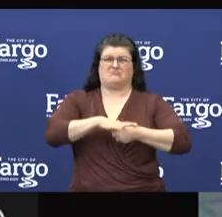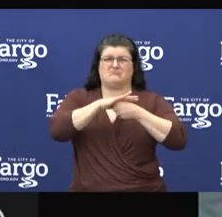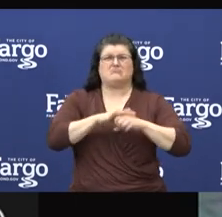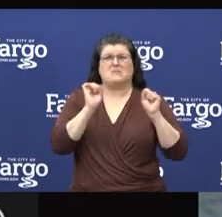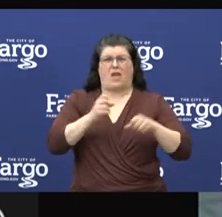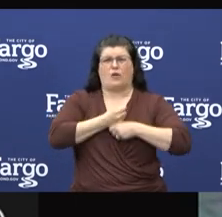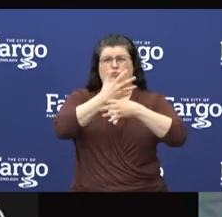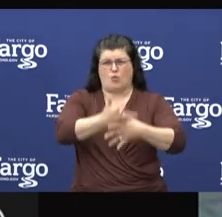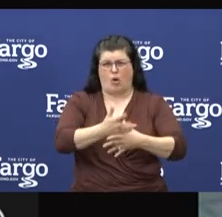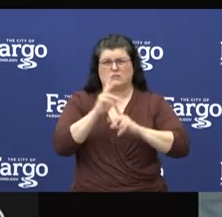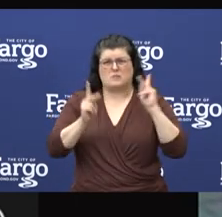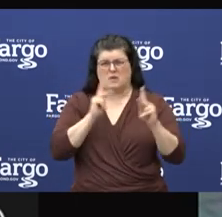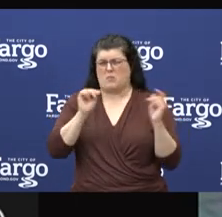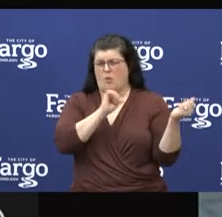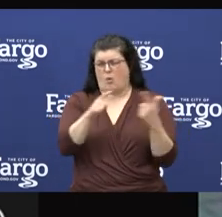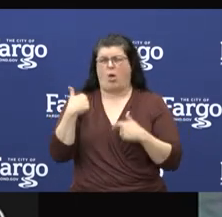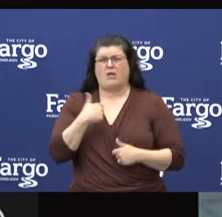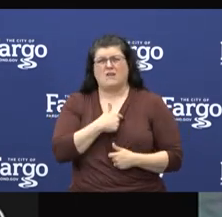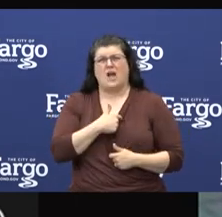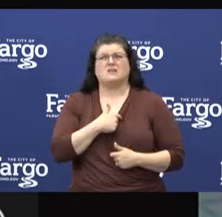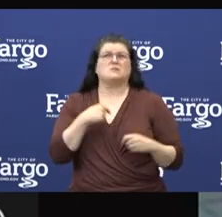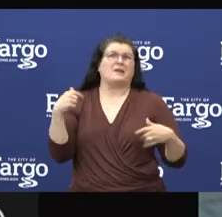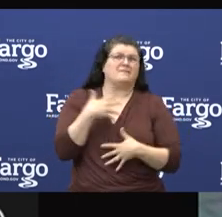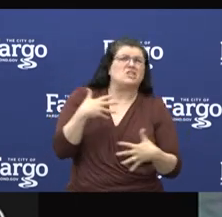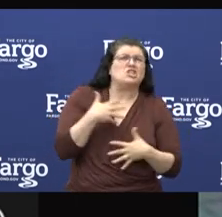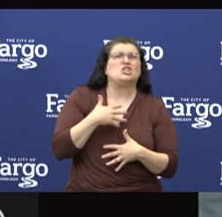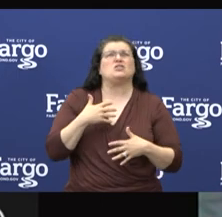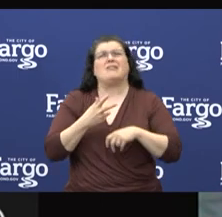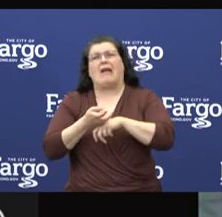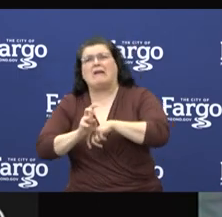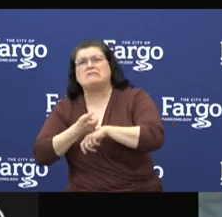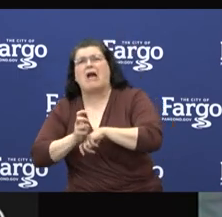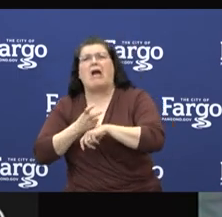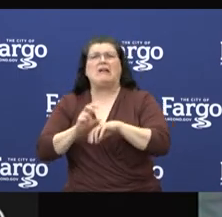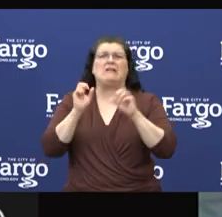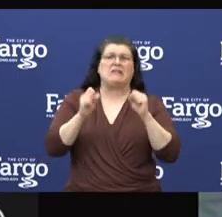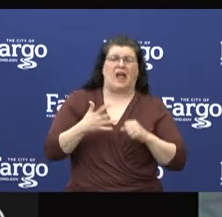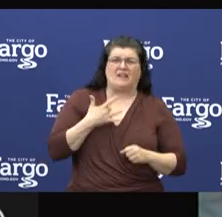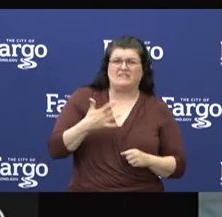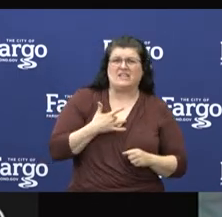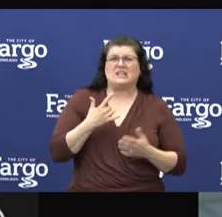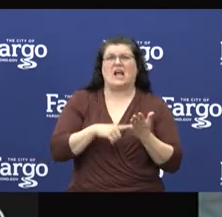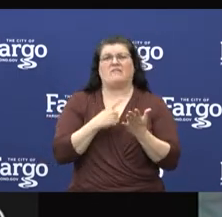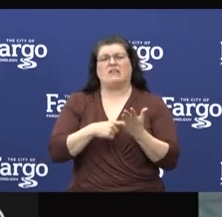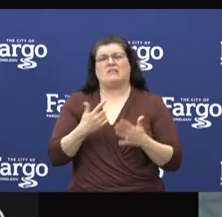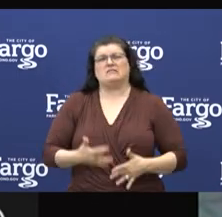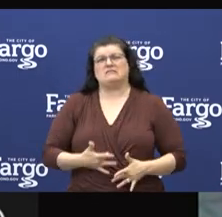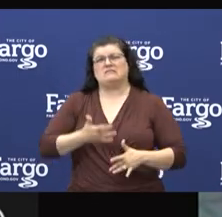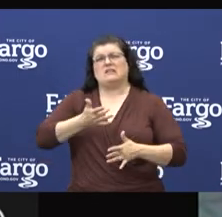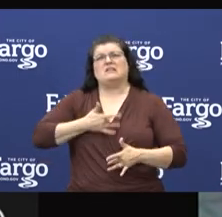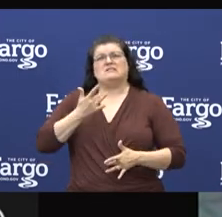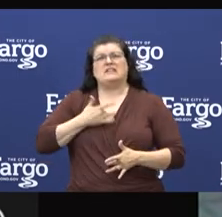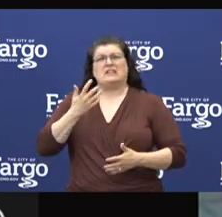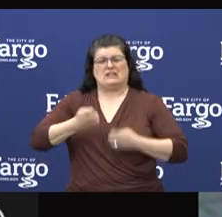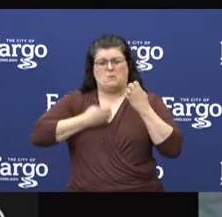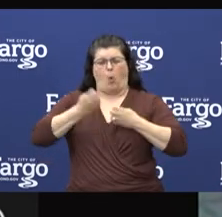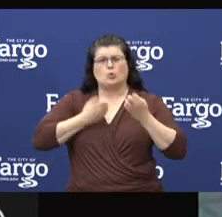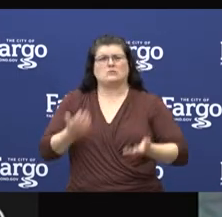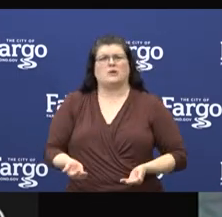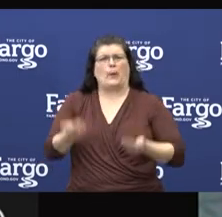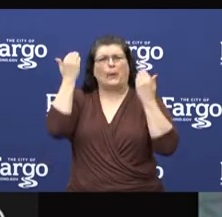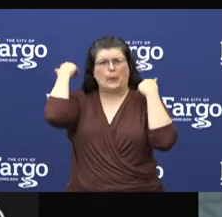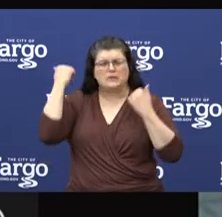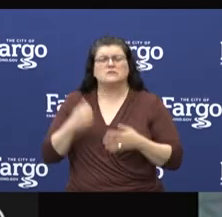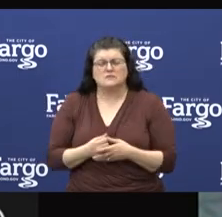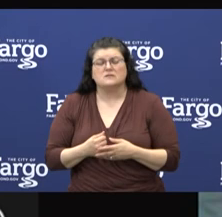us, and fear and anxiety about the disease can be overwhelming at times and cause strong emotions. So we